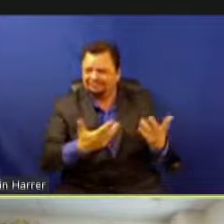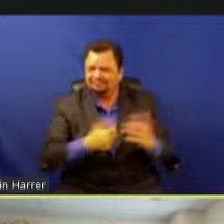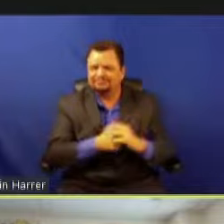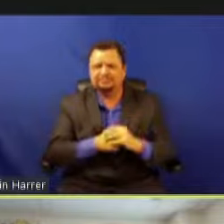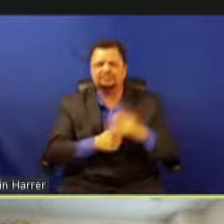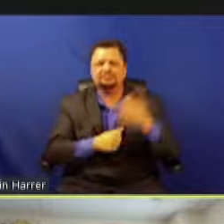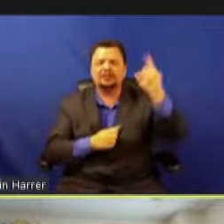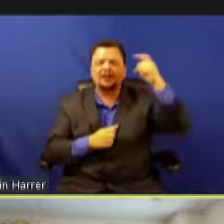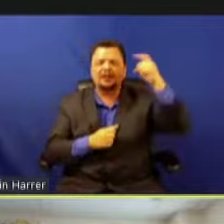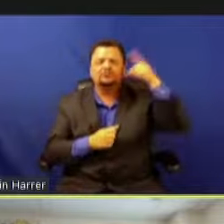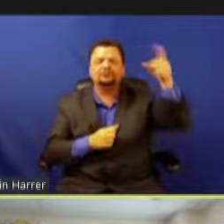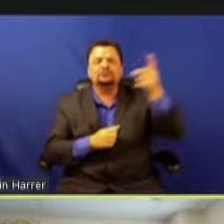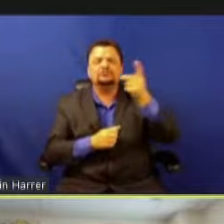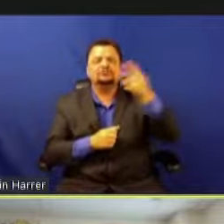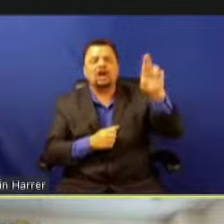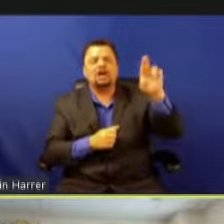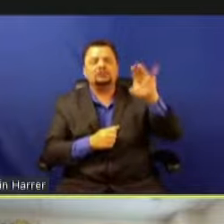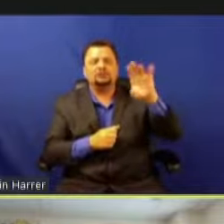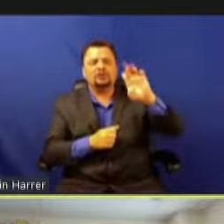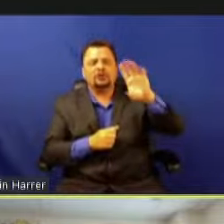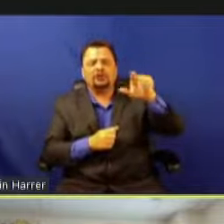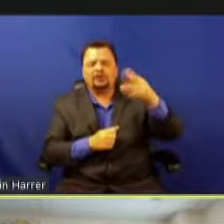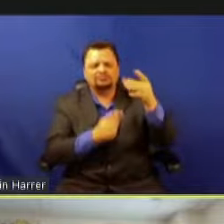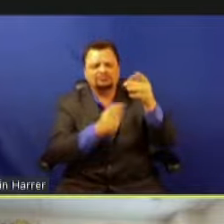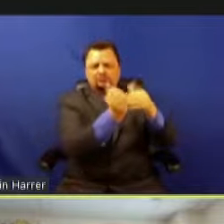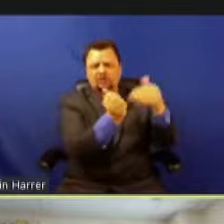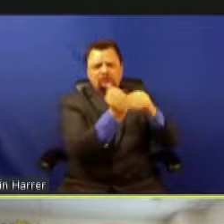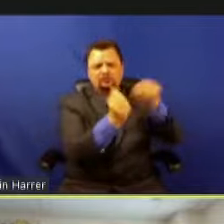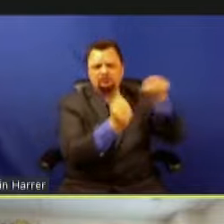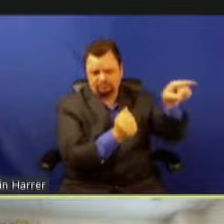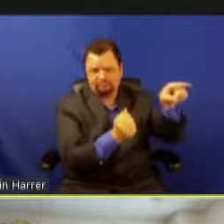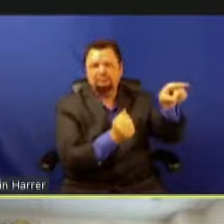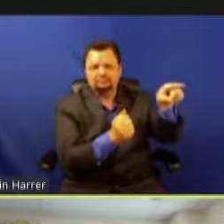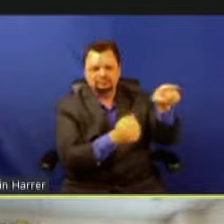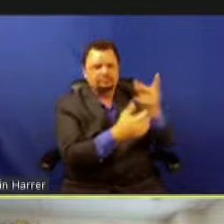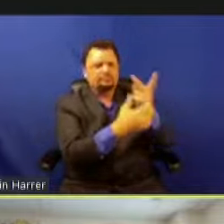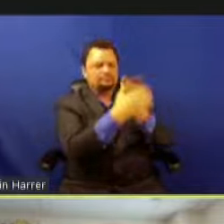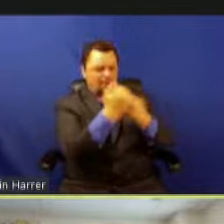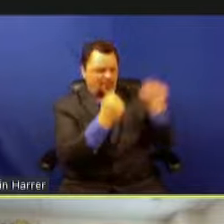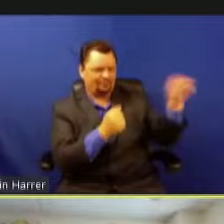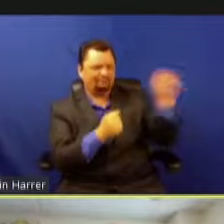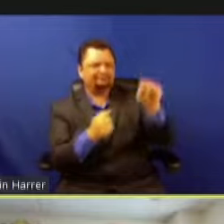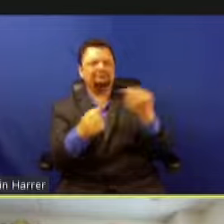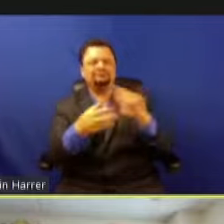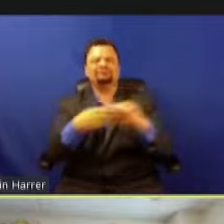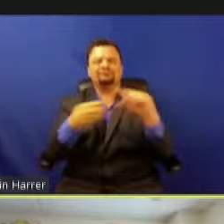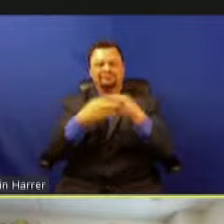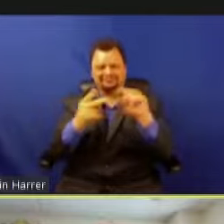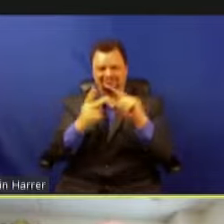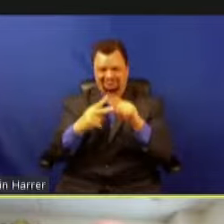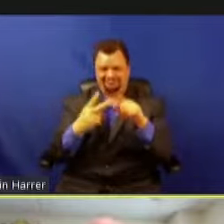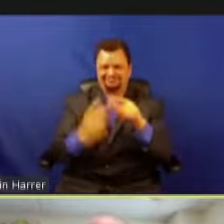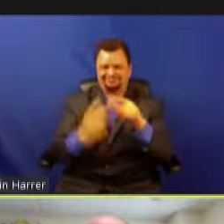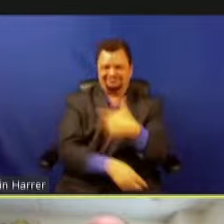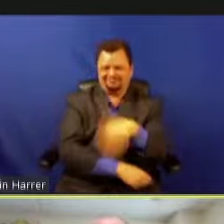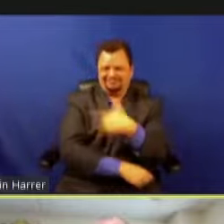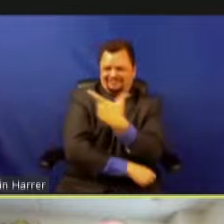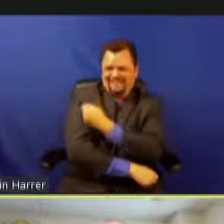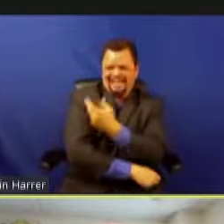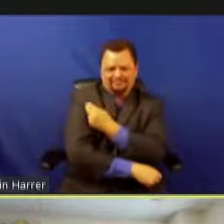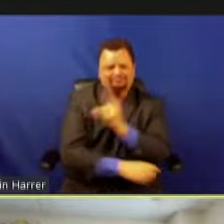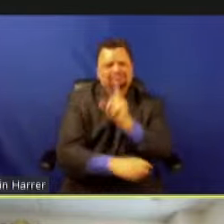the importance of this vaccine, how safe, how effective, and how it is the key to us ending this